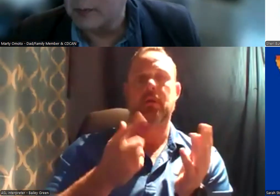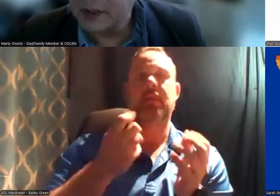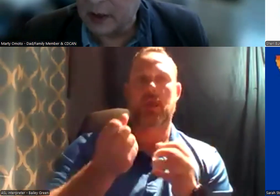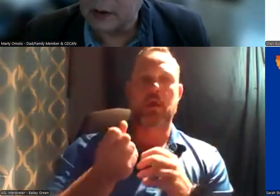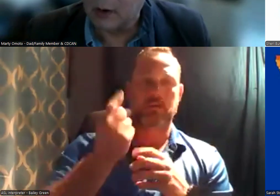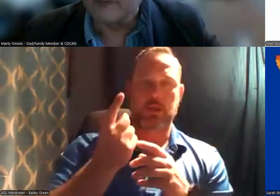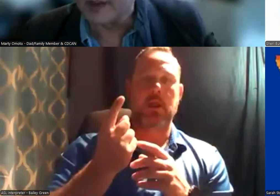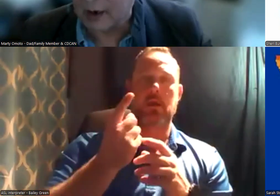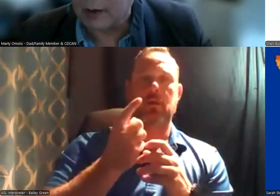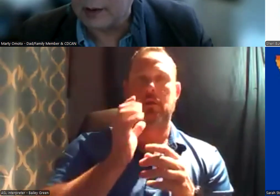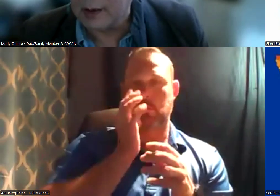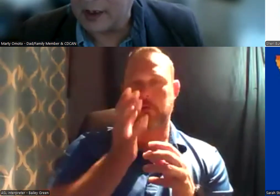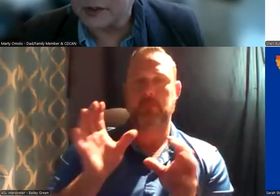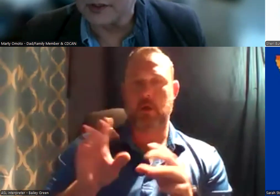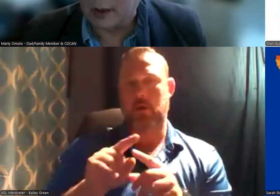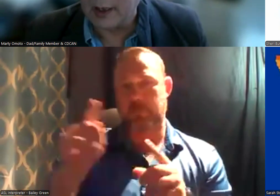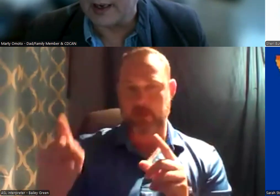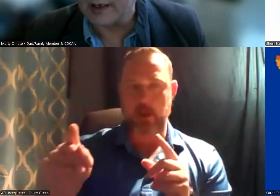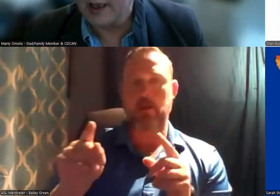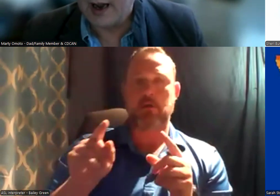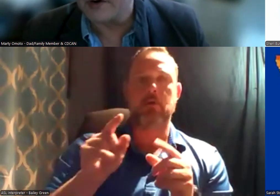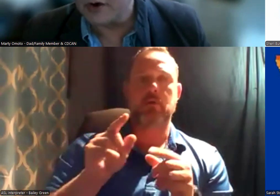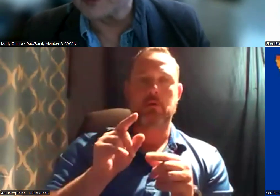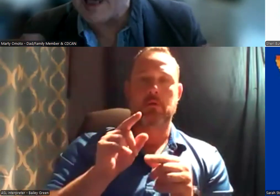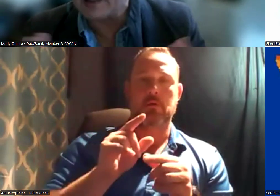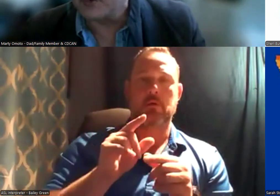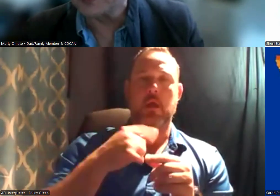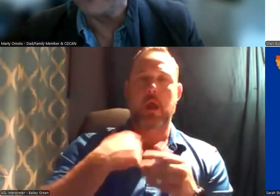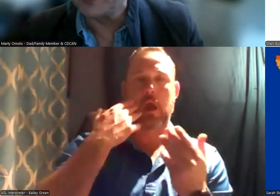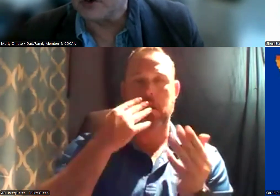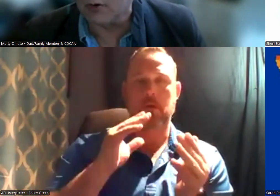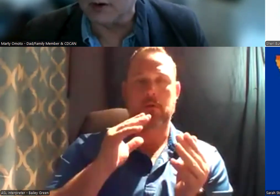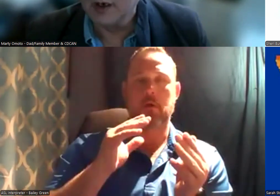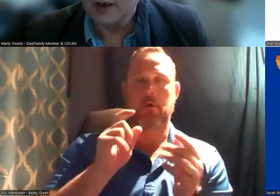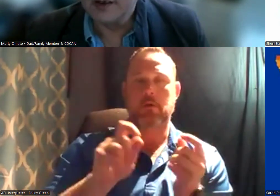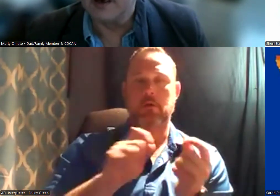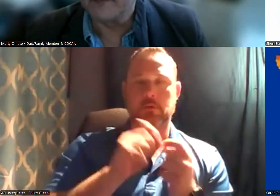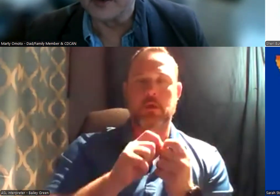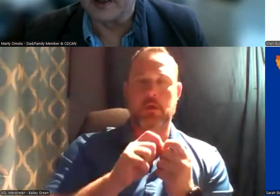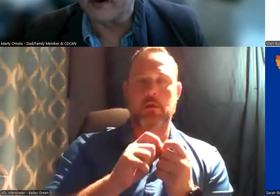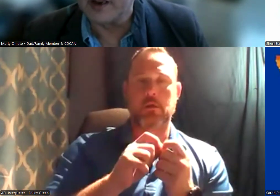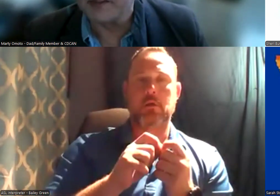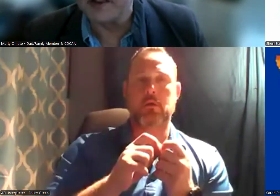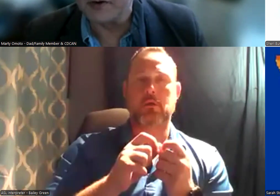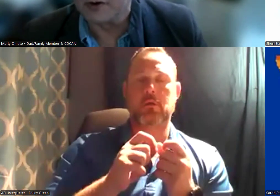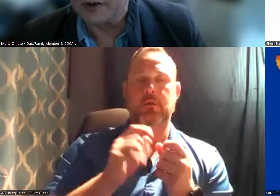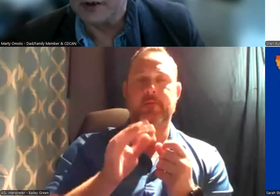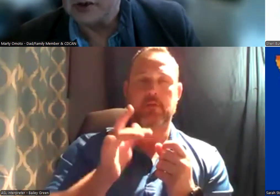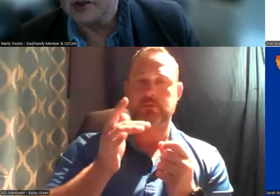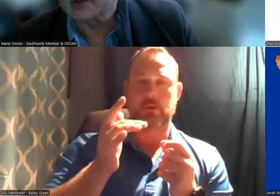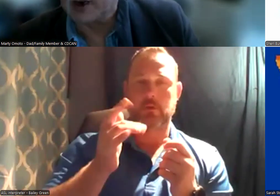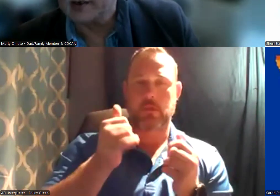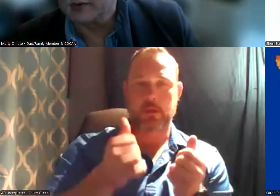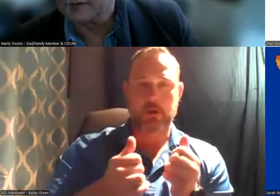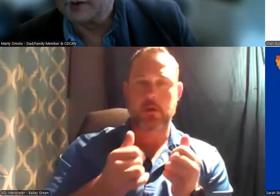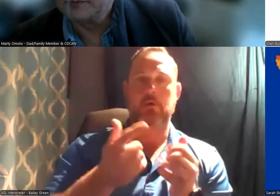understand and will be done over there. And I don't know exactly what the vehicle or if there's a letterhead thing, or